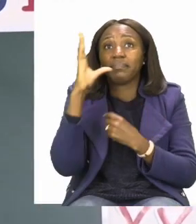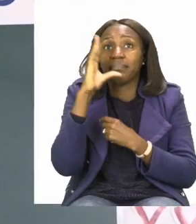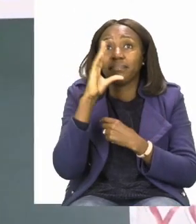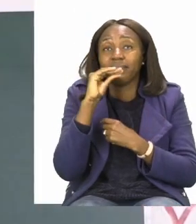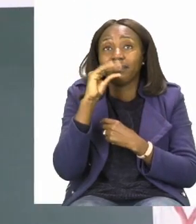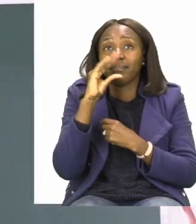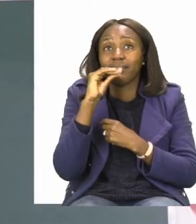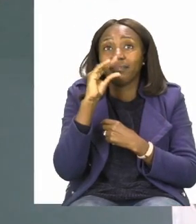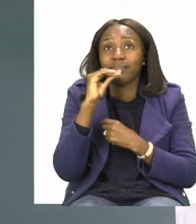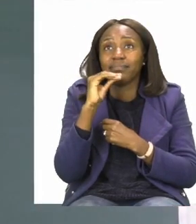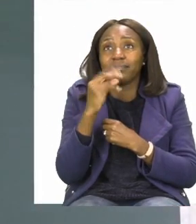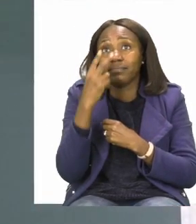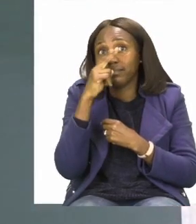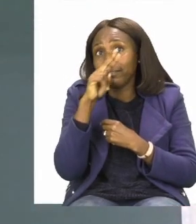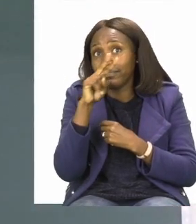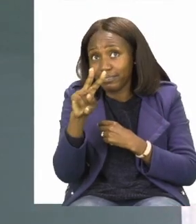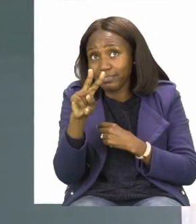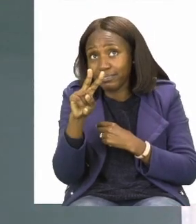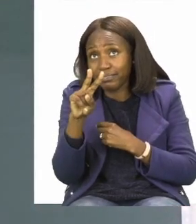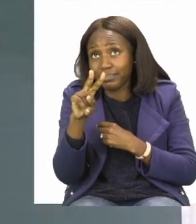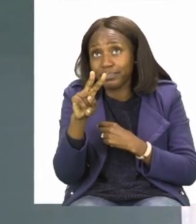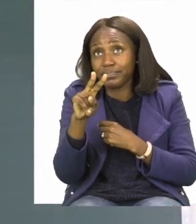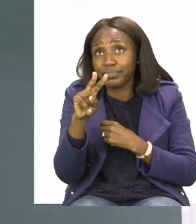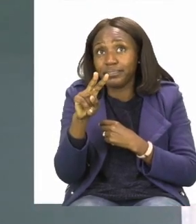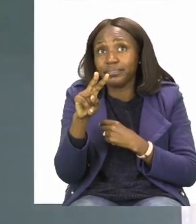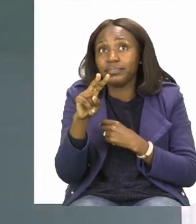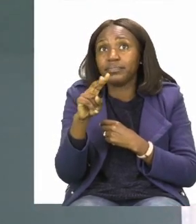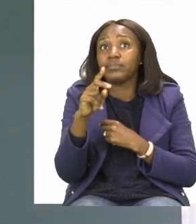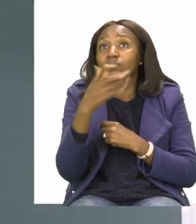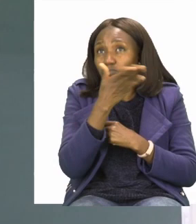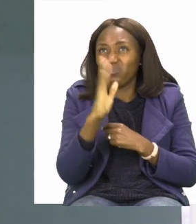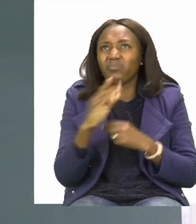talked, and watched.